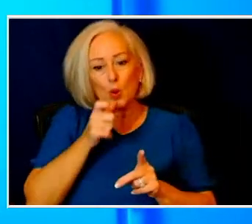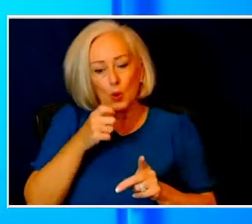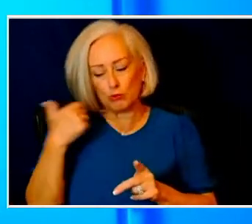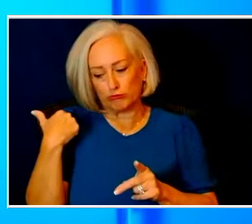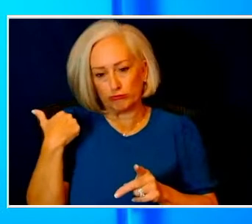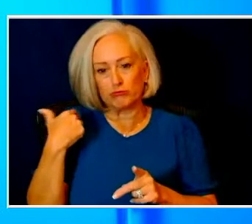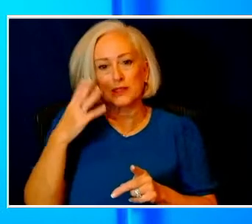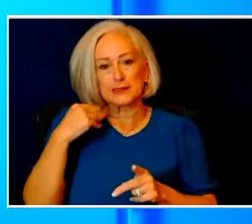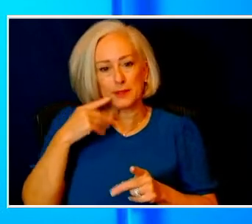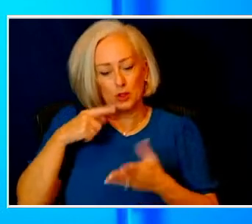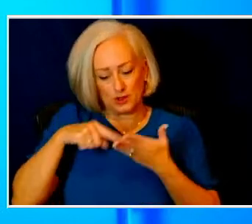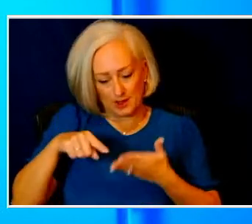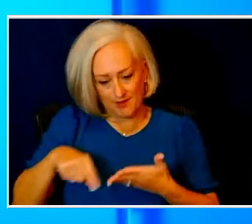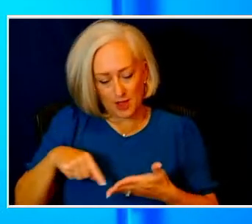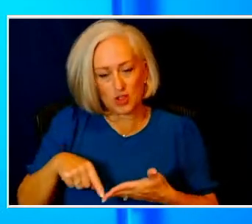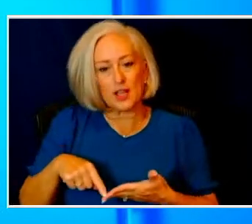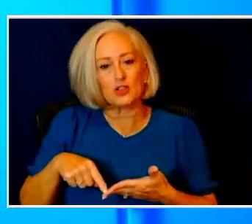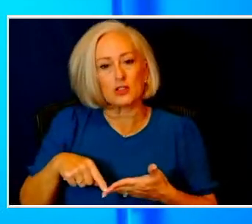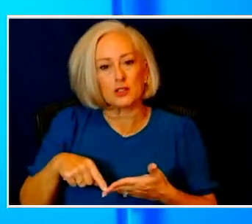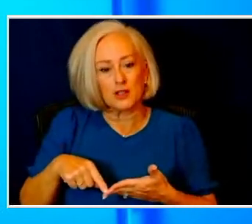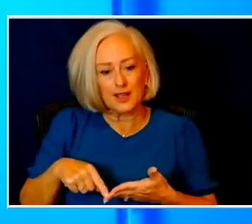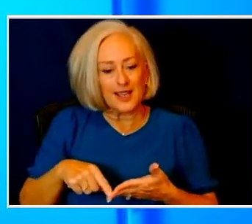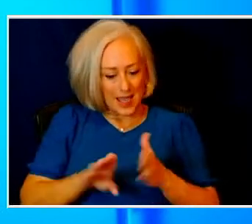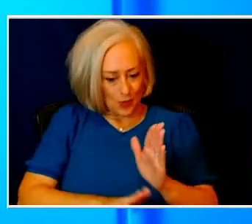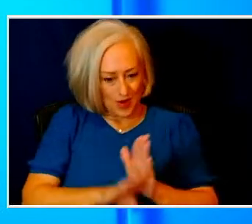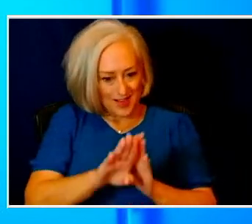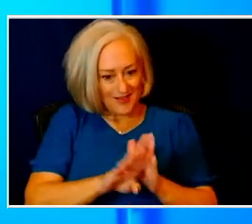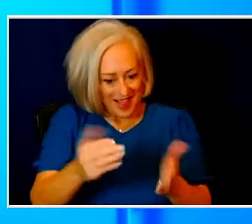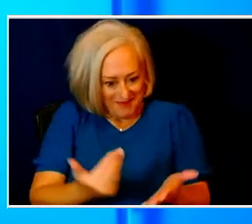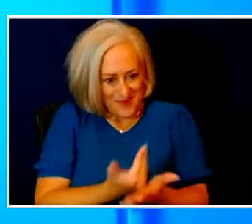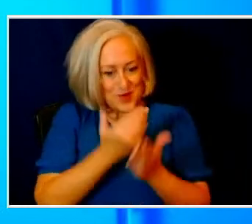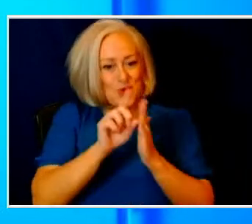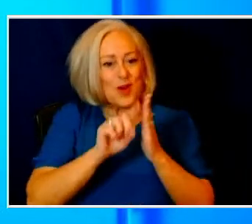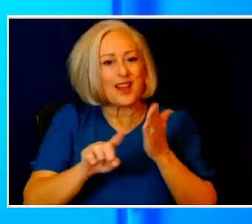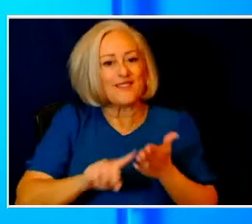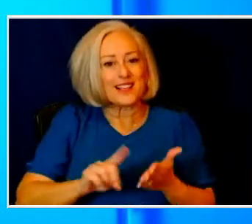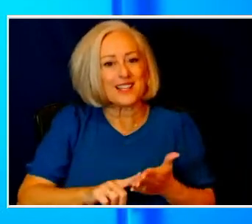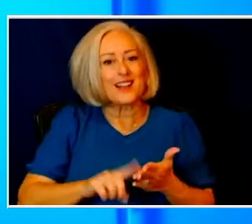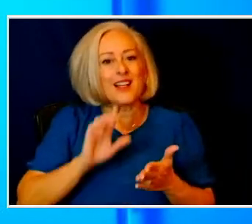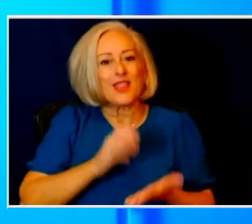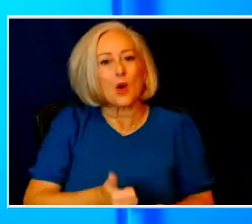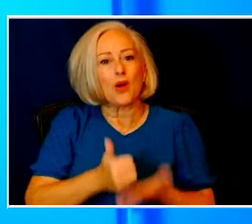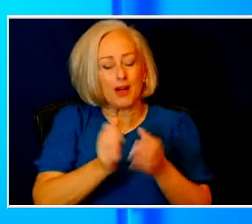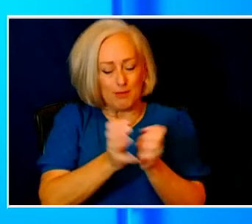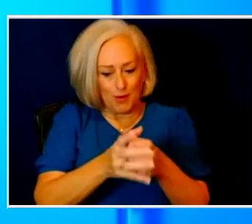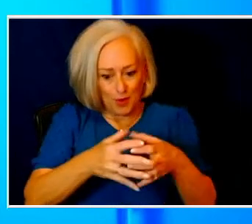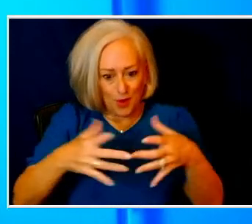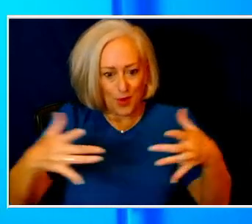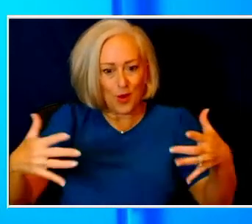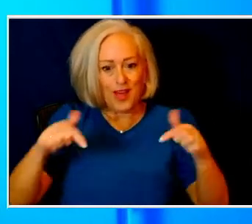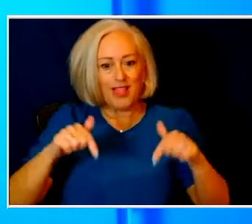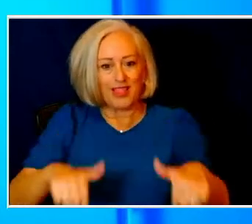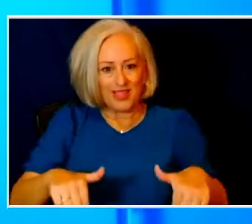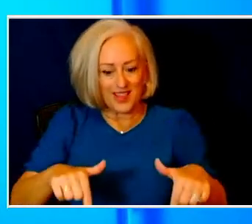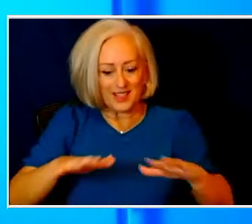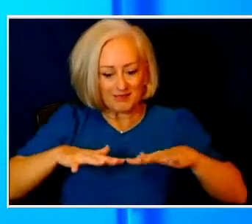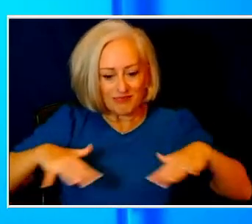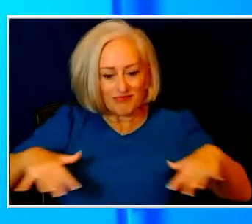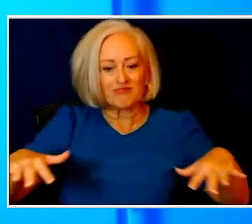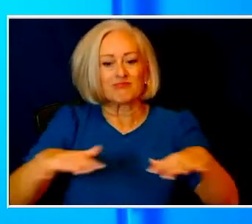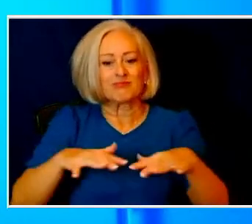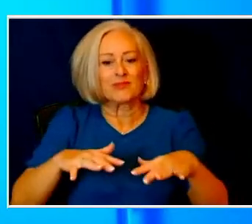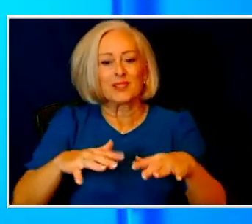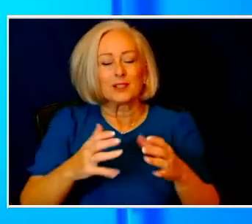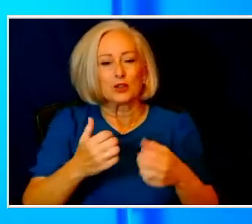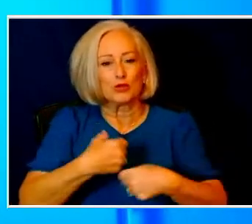place new investigators here at KU that will grow our enterprise and make it a more important